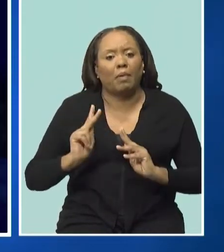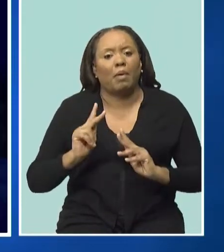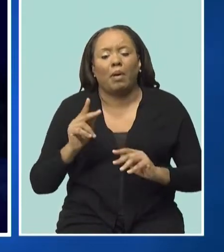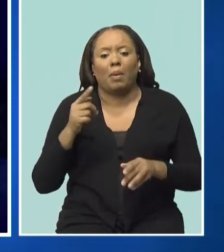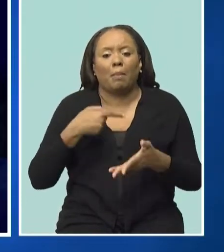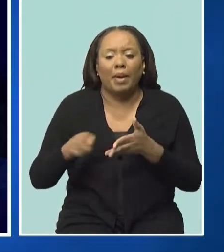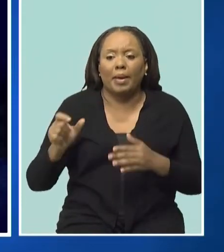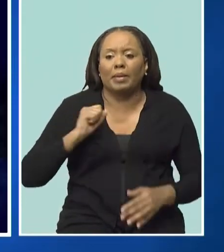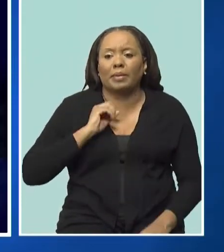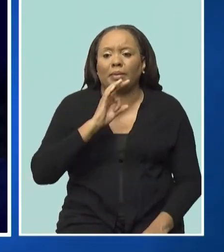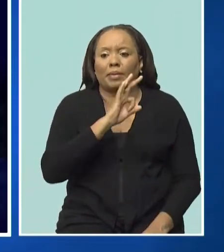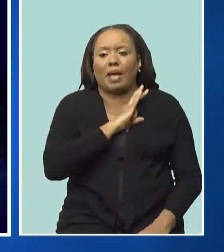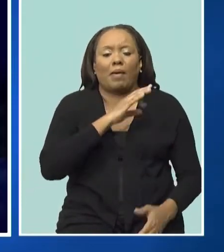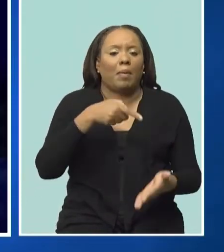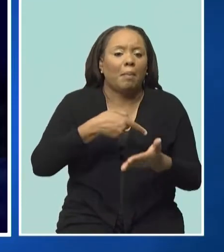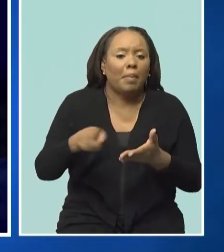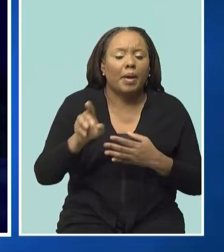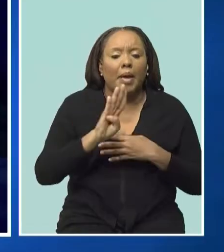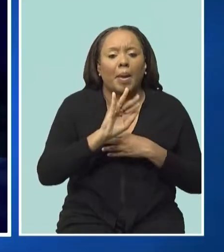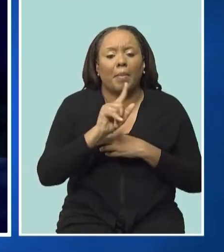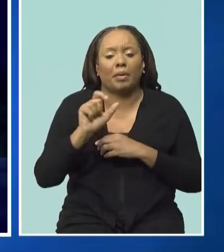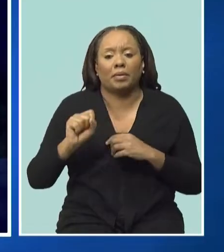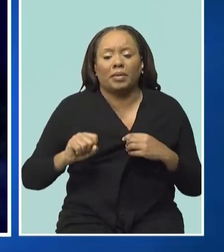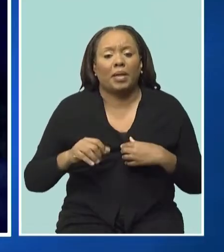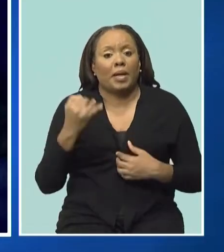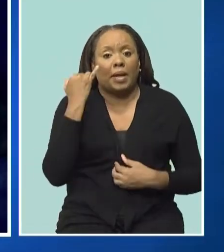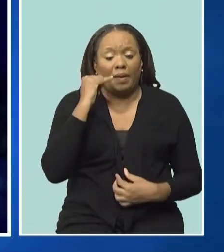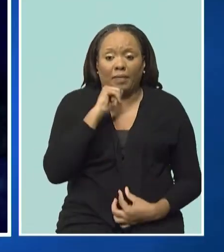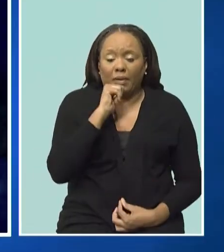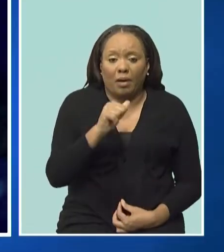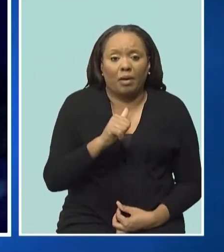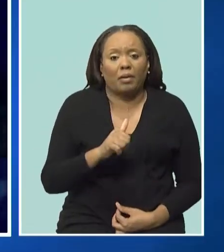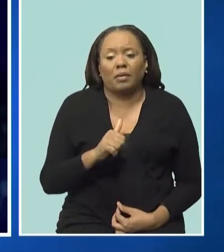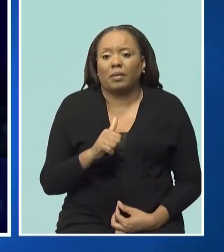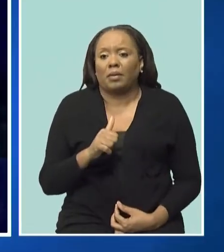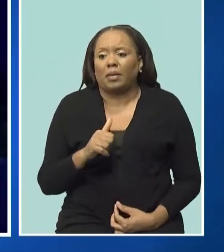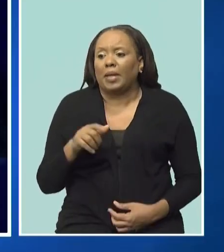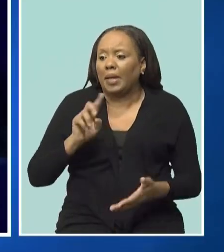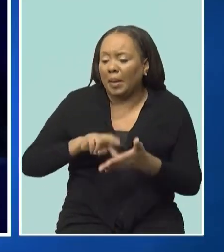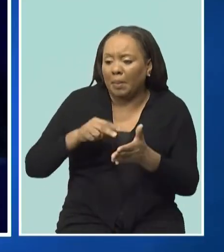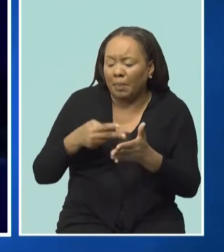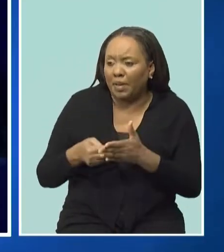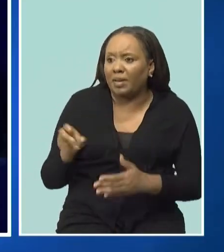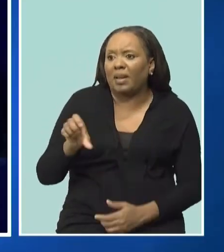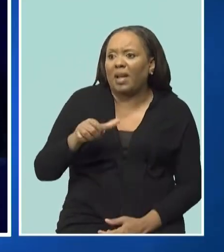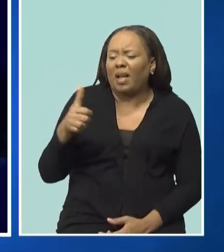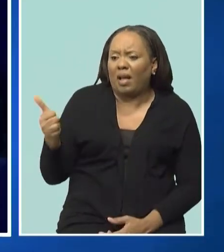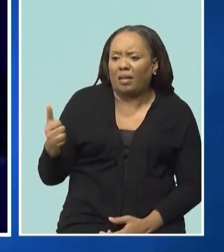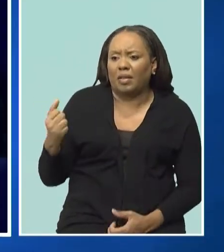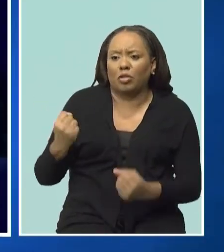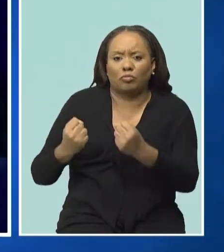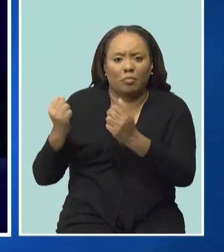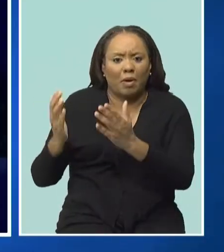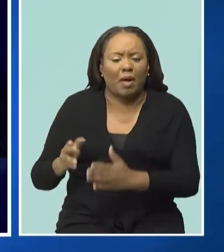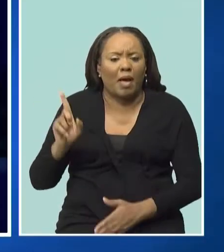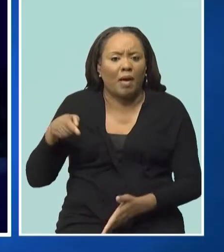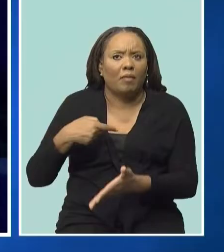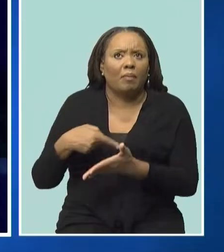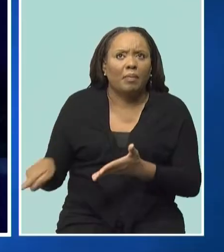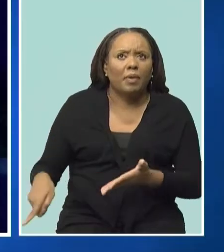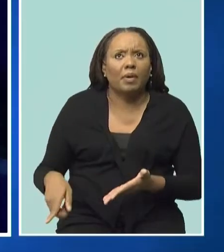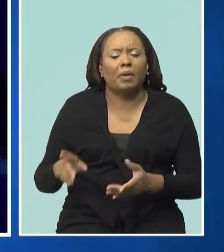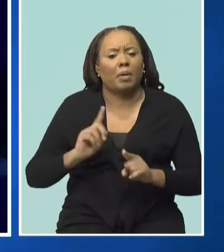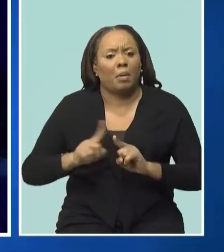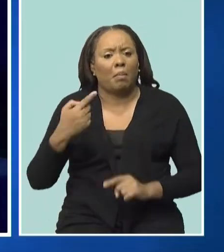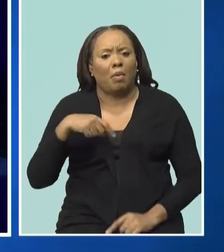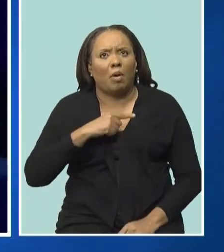vehicle, then we have to recover that. Otherwise, we're subsidizing, which of course we have been for quite some time, unwittingly, because there was an oversight